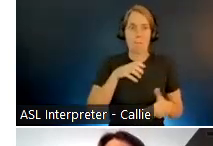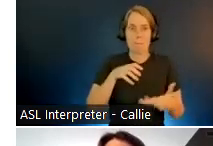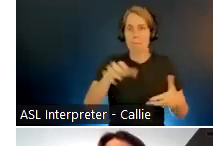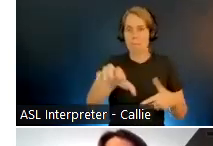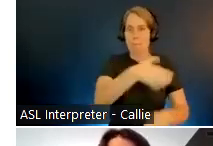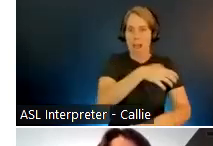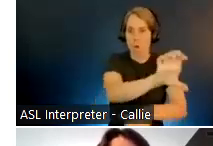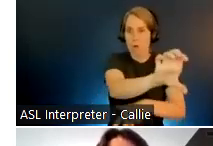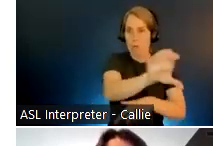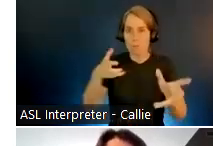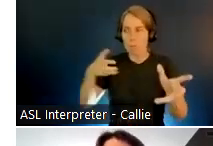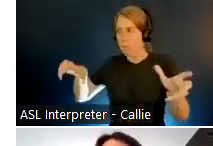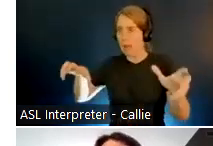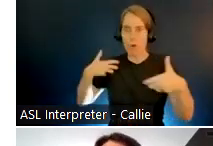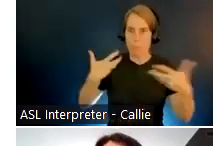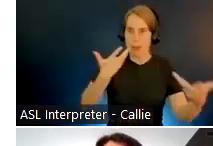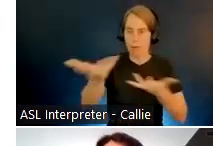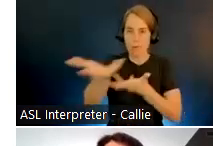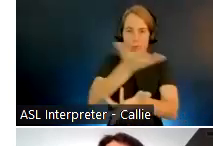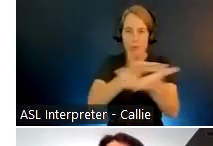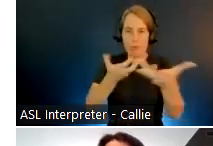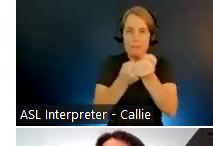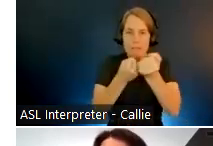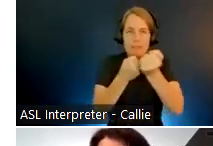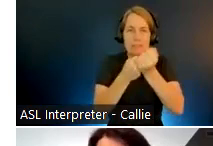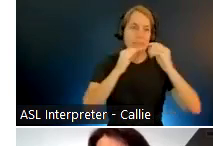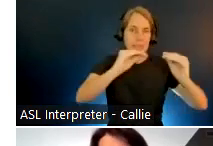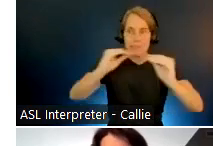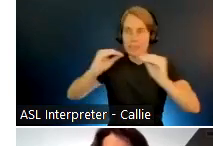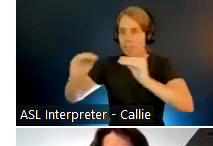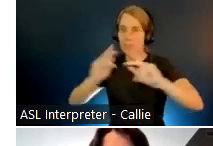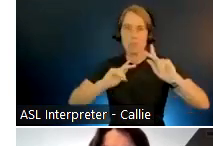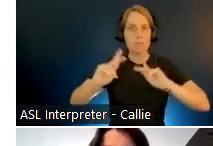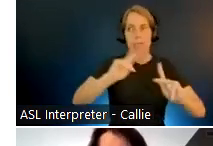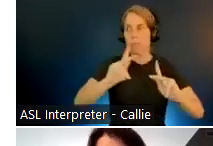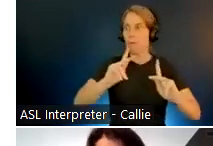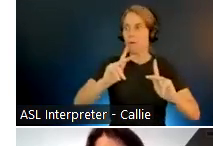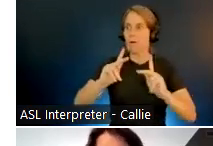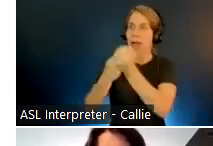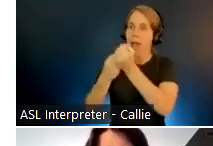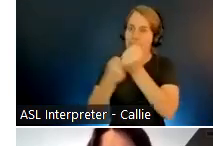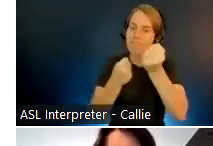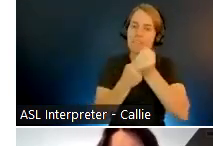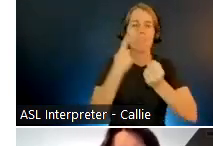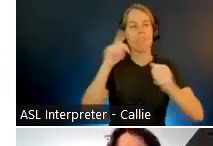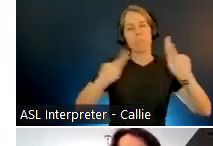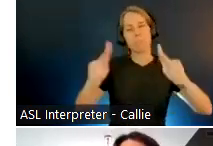disabilities, teaching other people with disabilities, helping to advocate for other people with disabilities.